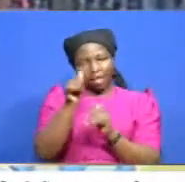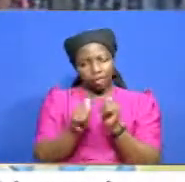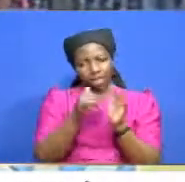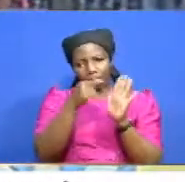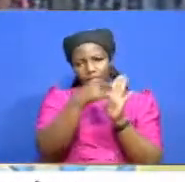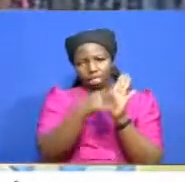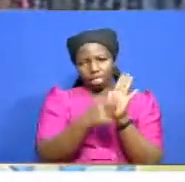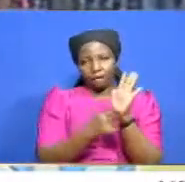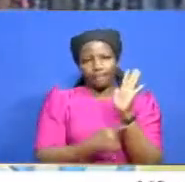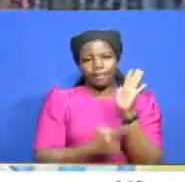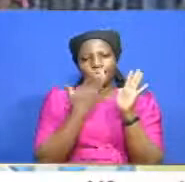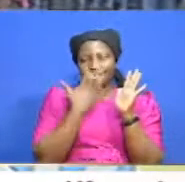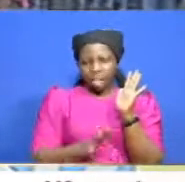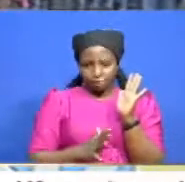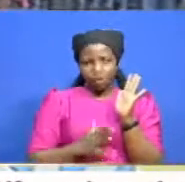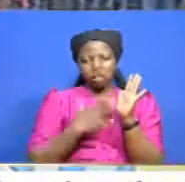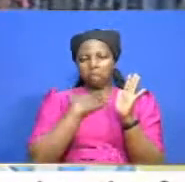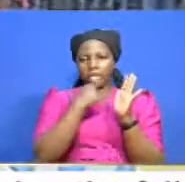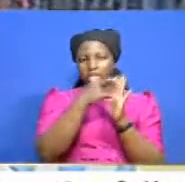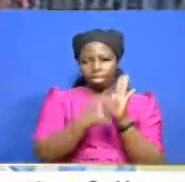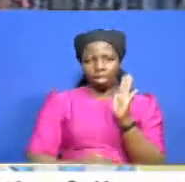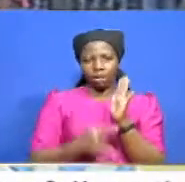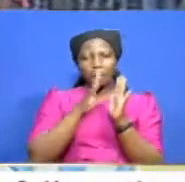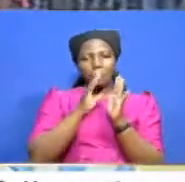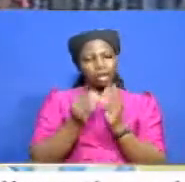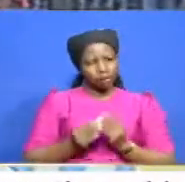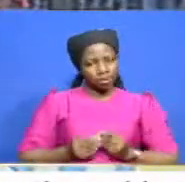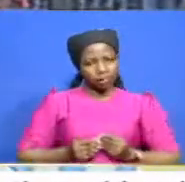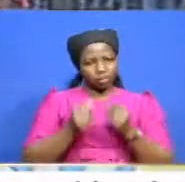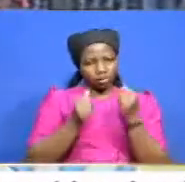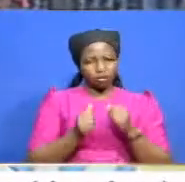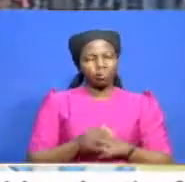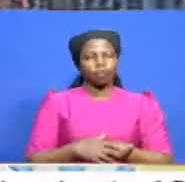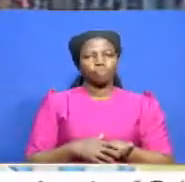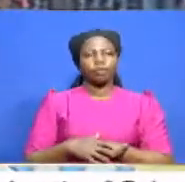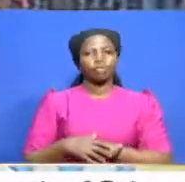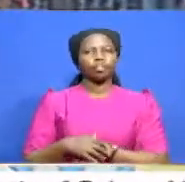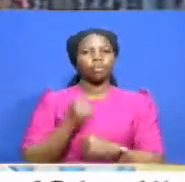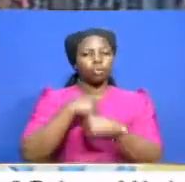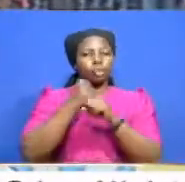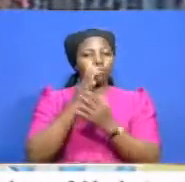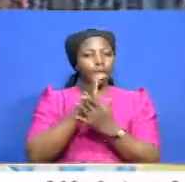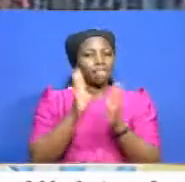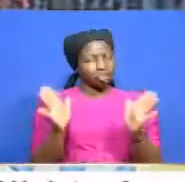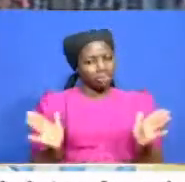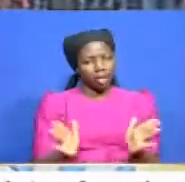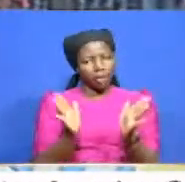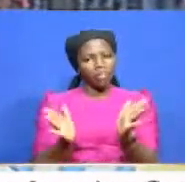They want these to be addressed as part of just ensuring that the welfare